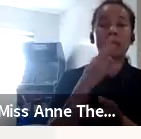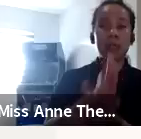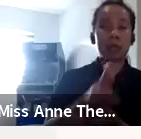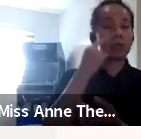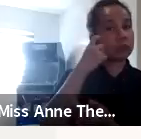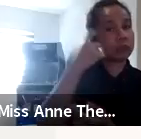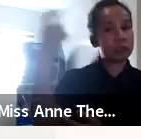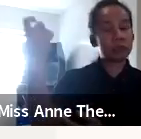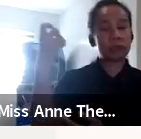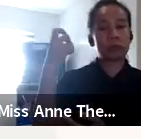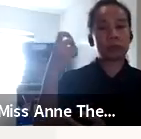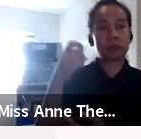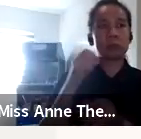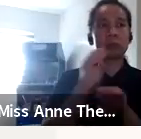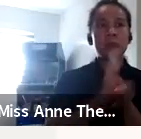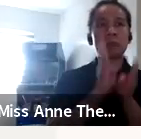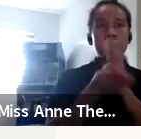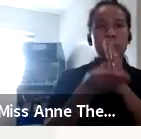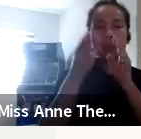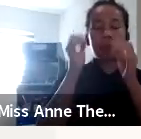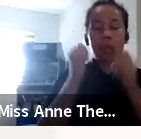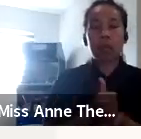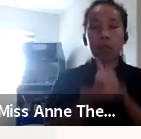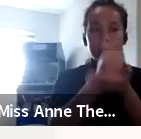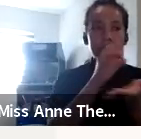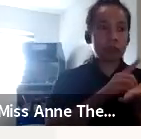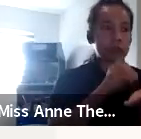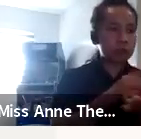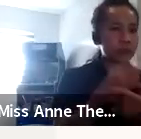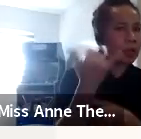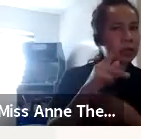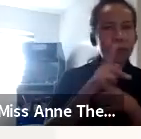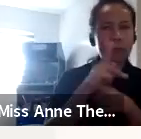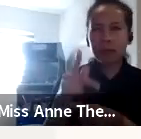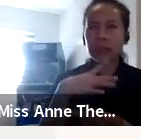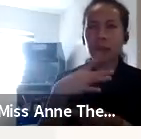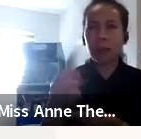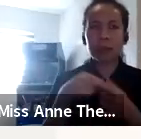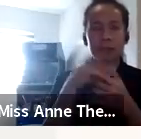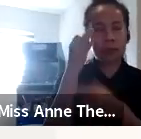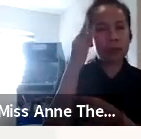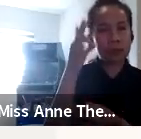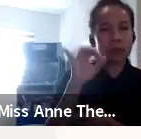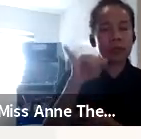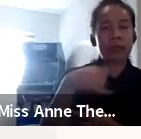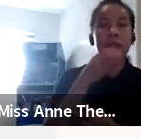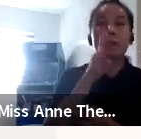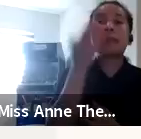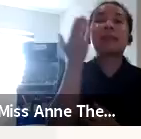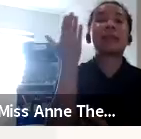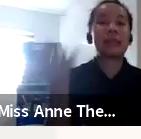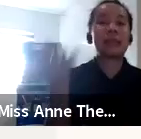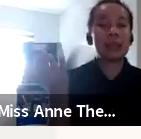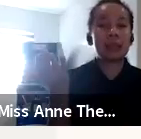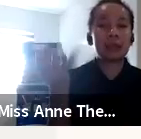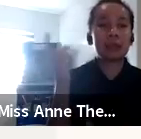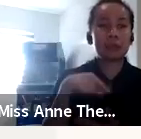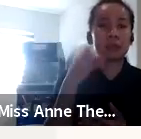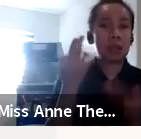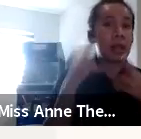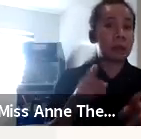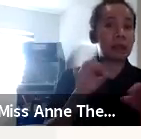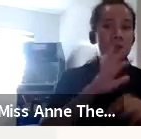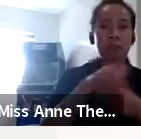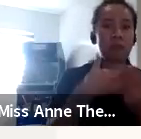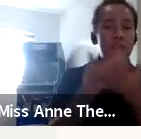We can help them to be doctors. We can help them to be any profession that they would like. Just be there. What will happen if all